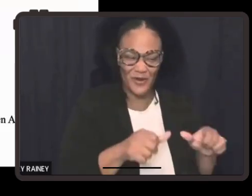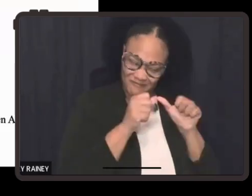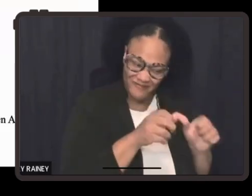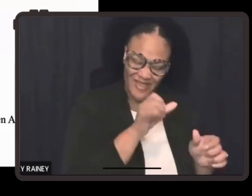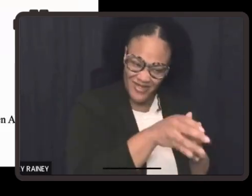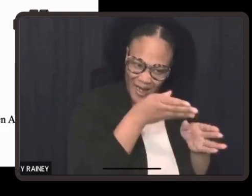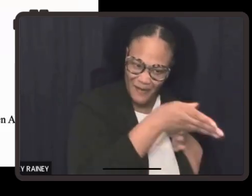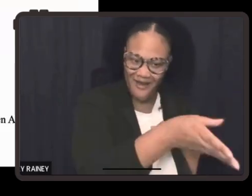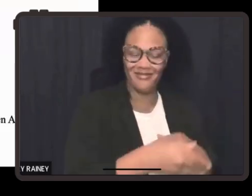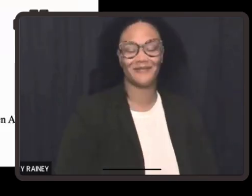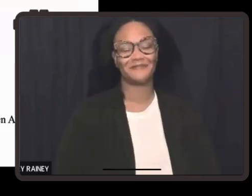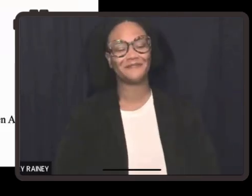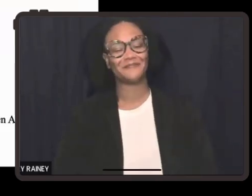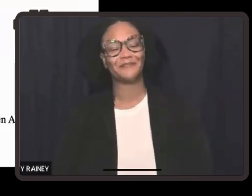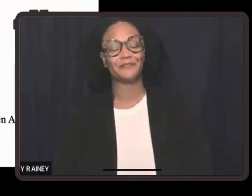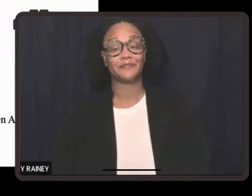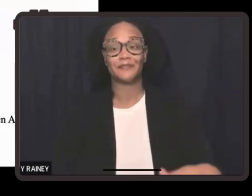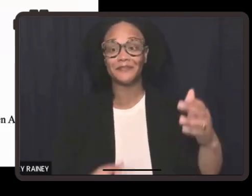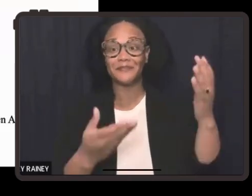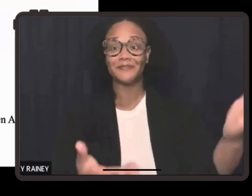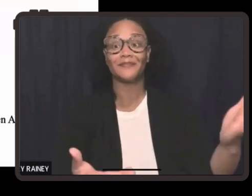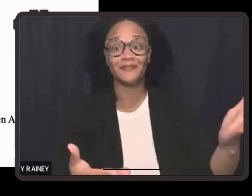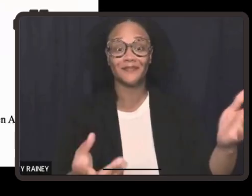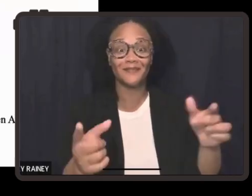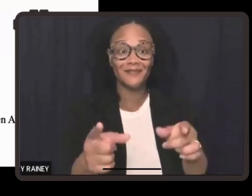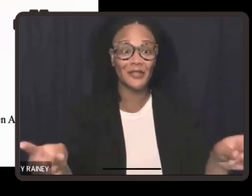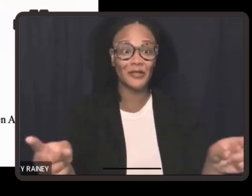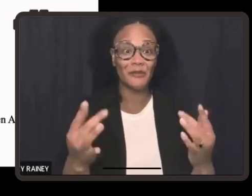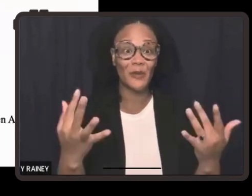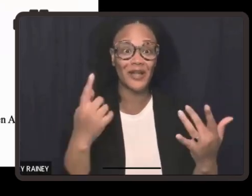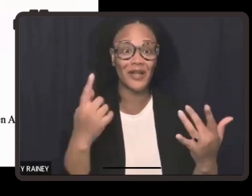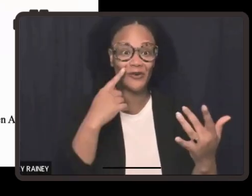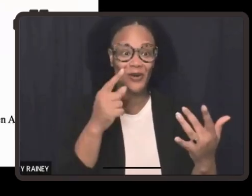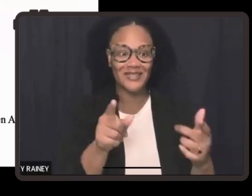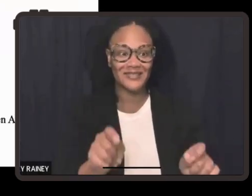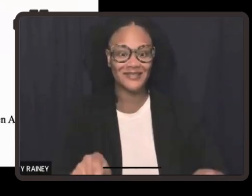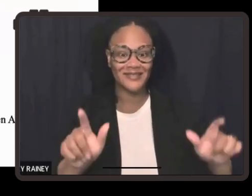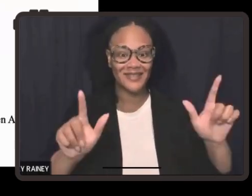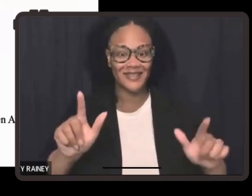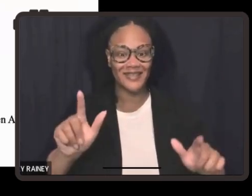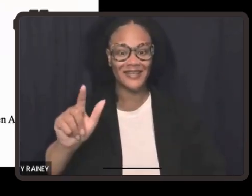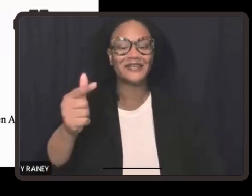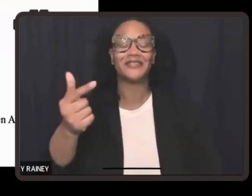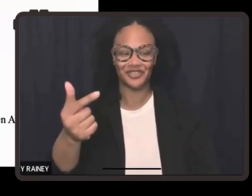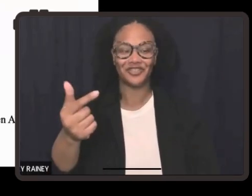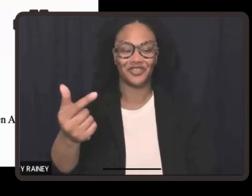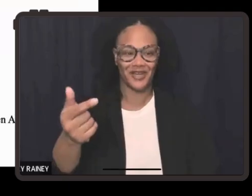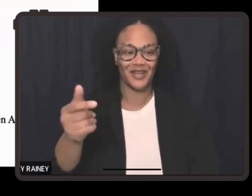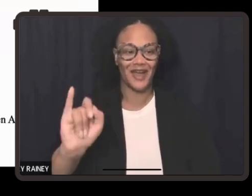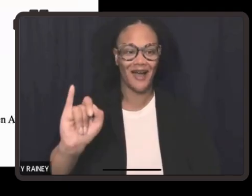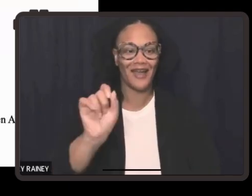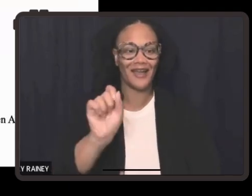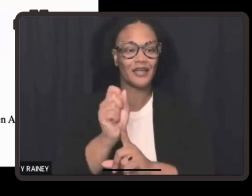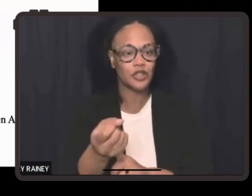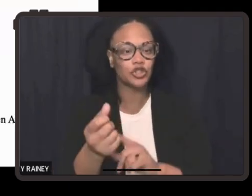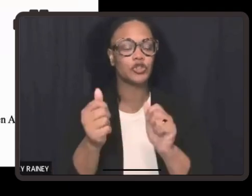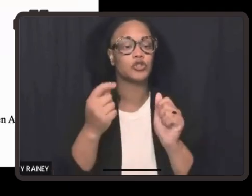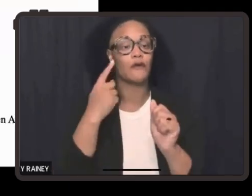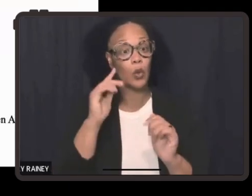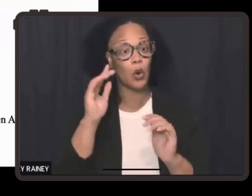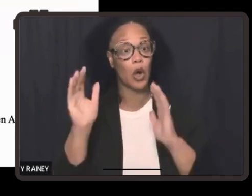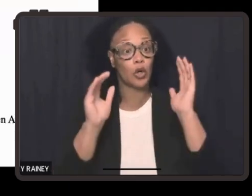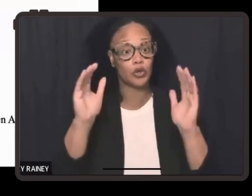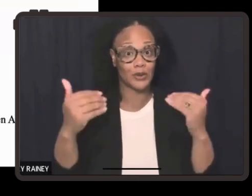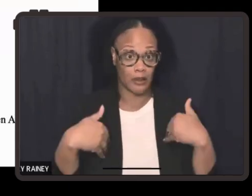So this is what you've been waiting for. I know, the GI conditions in charge syndrome. So I had